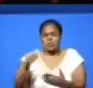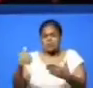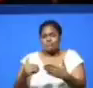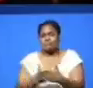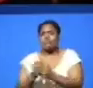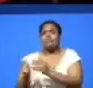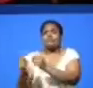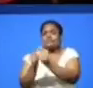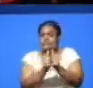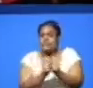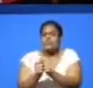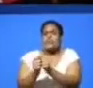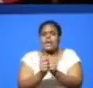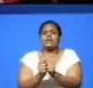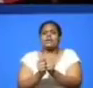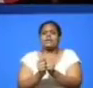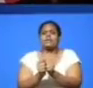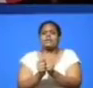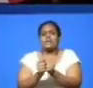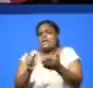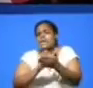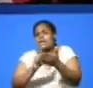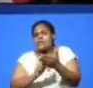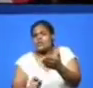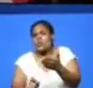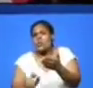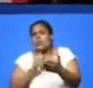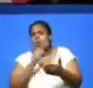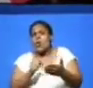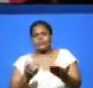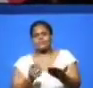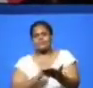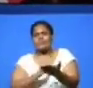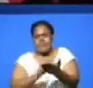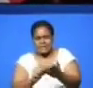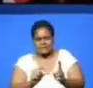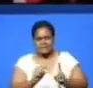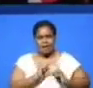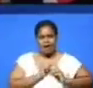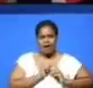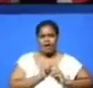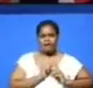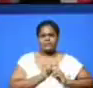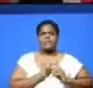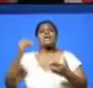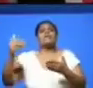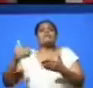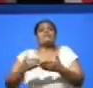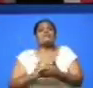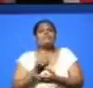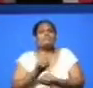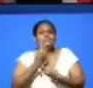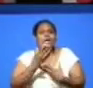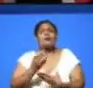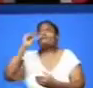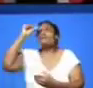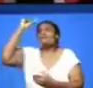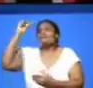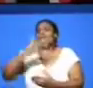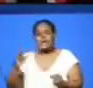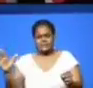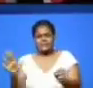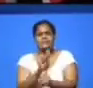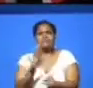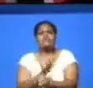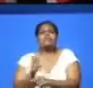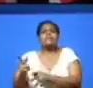together. In the old, he says, I'll write it in your heart. In the new, he says, my grace is sufficient to keep